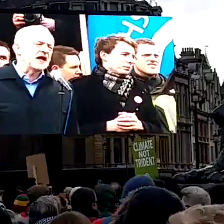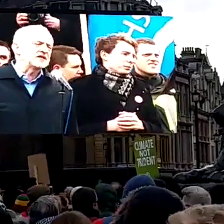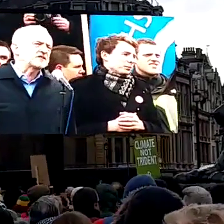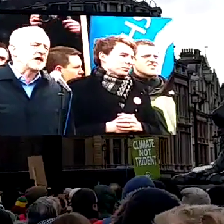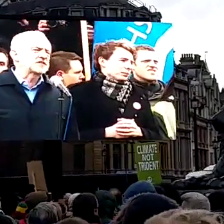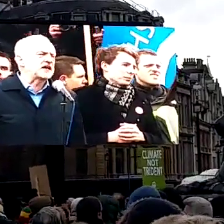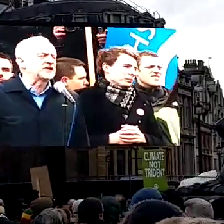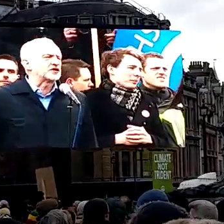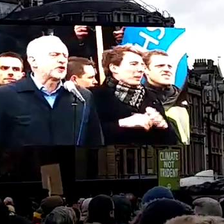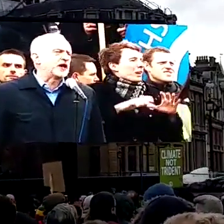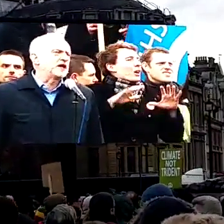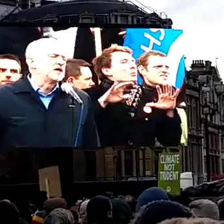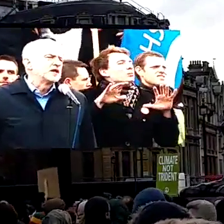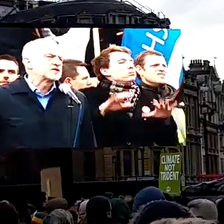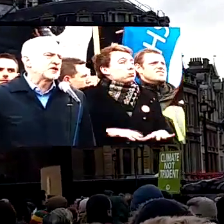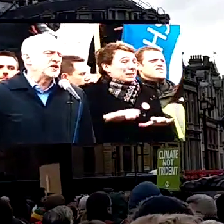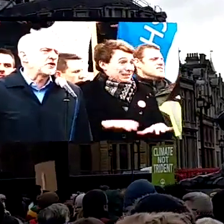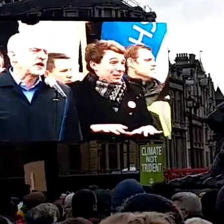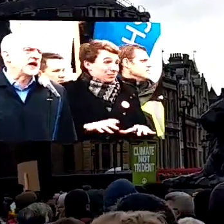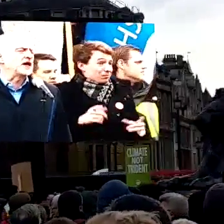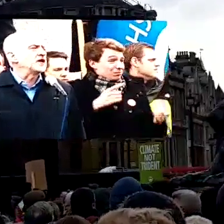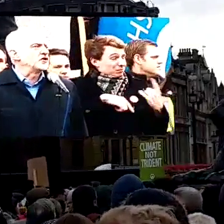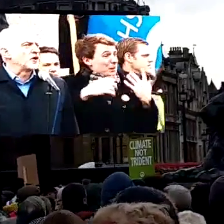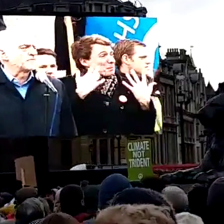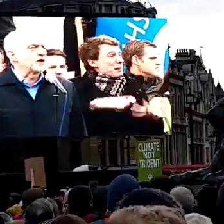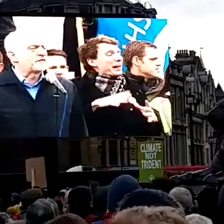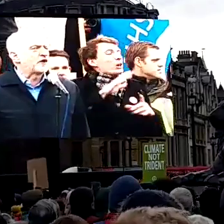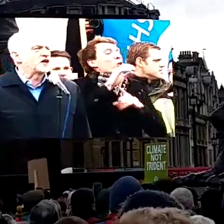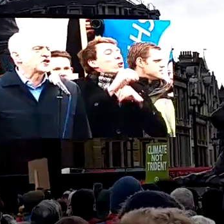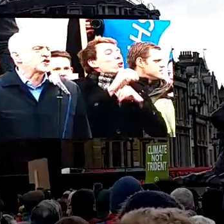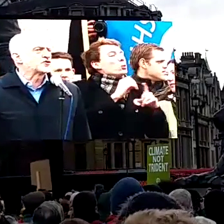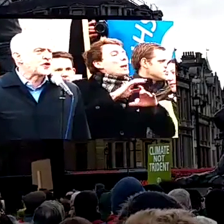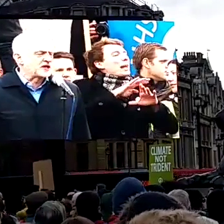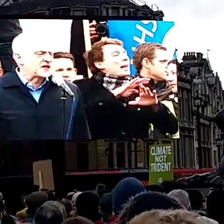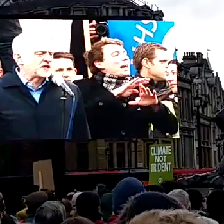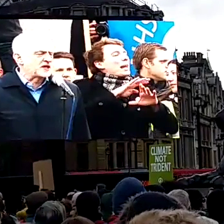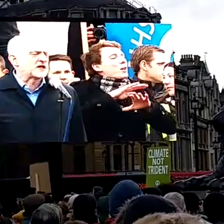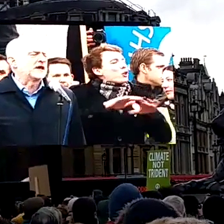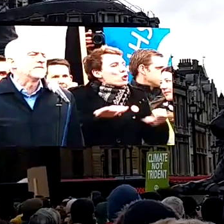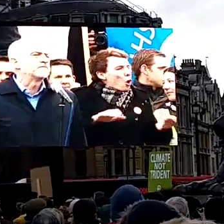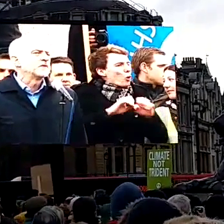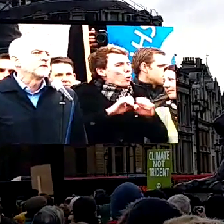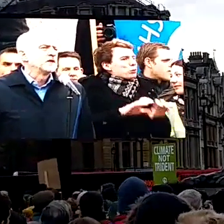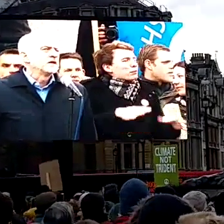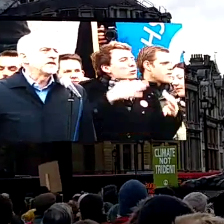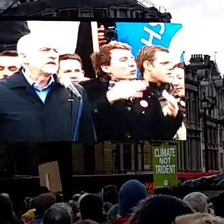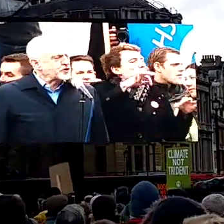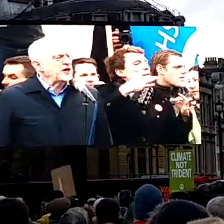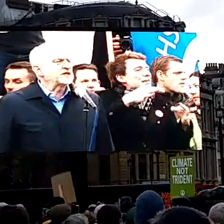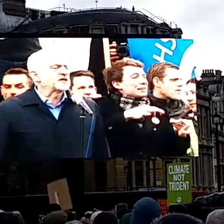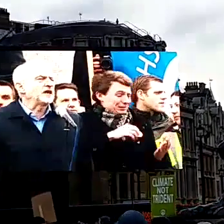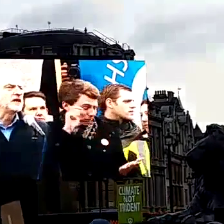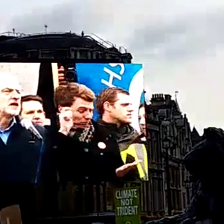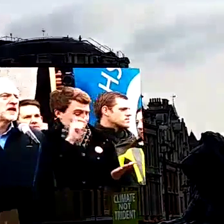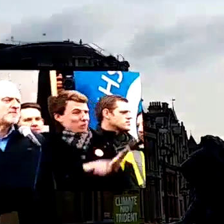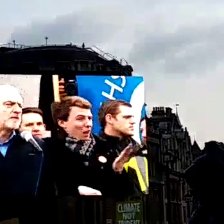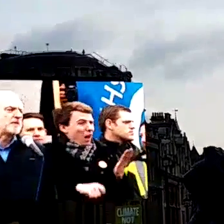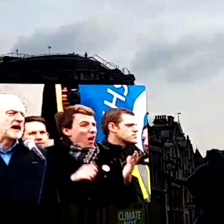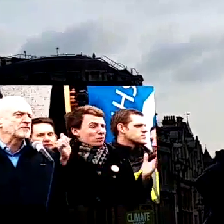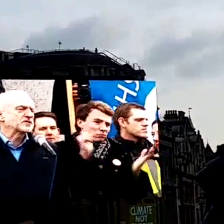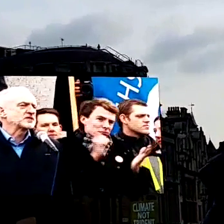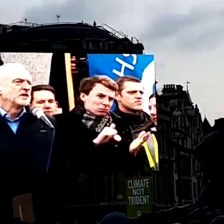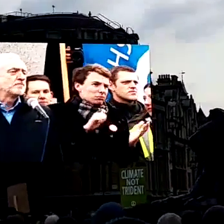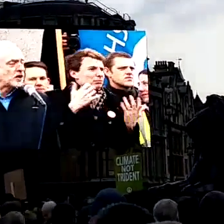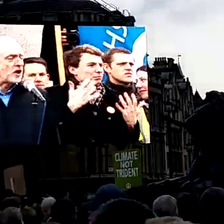Britain is a signatory to the Nuclear Non-Proliferation Treaty. That treaty